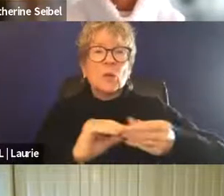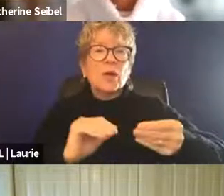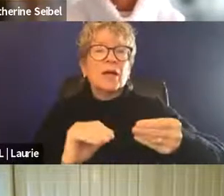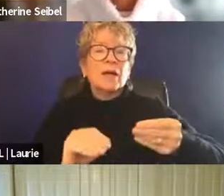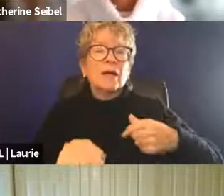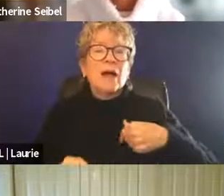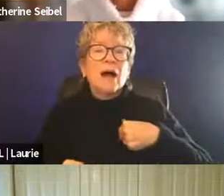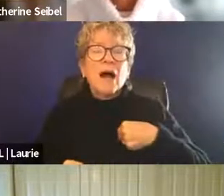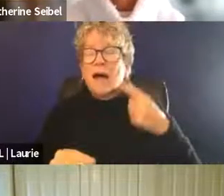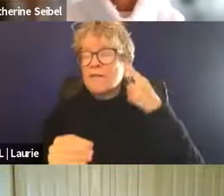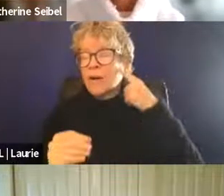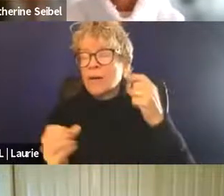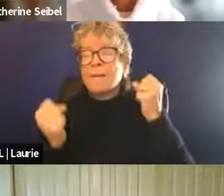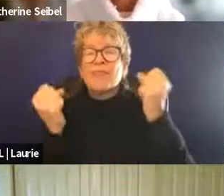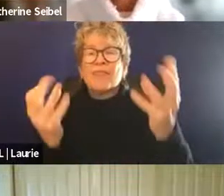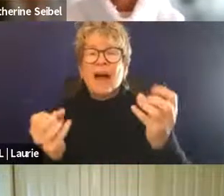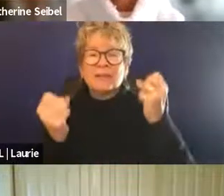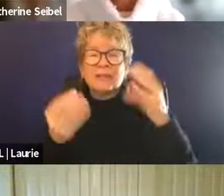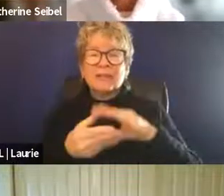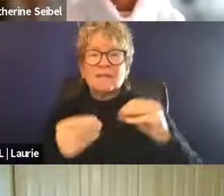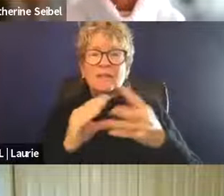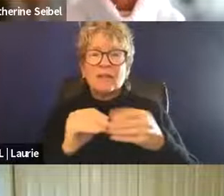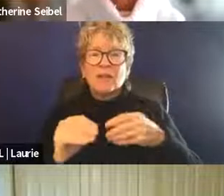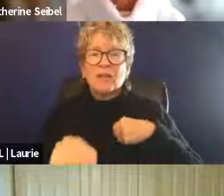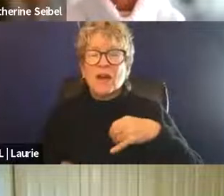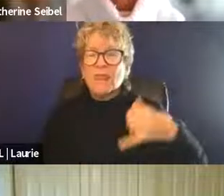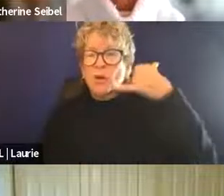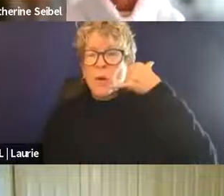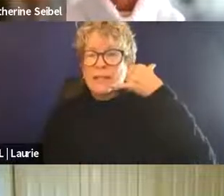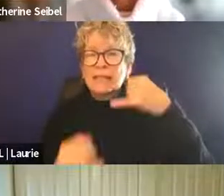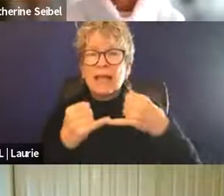heard thousands of stories on the crisis line, my heart is always